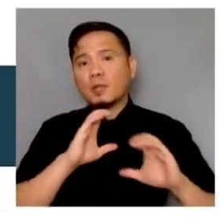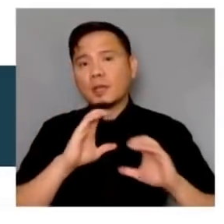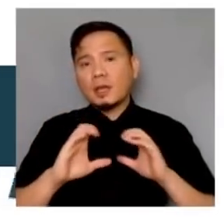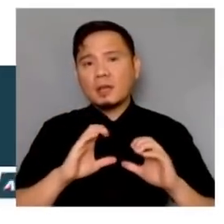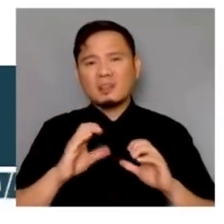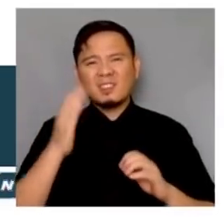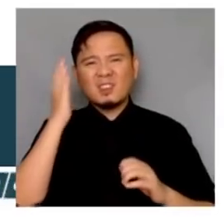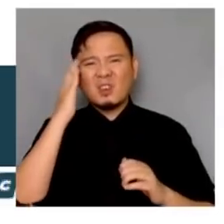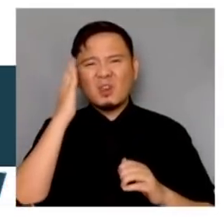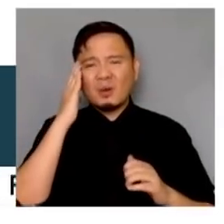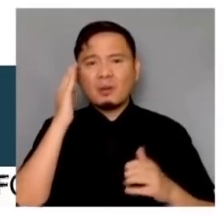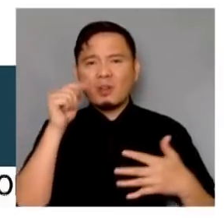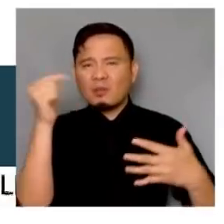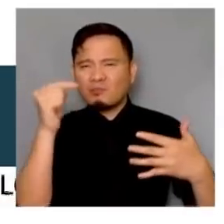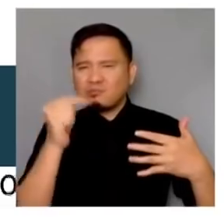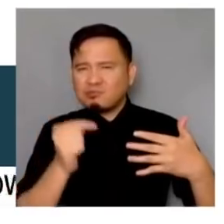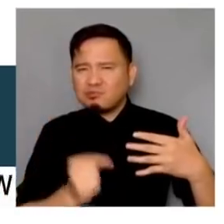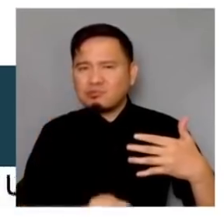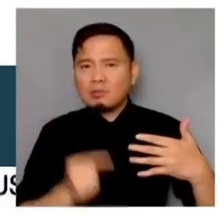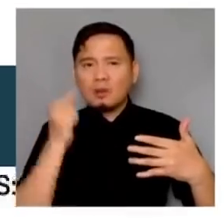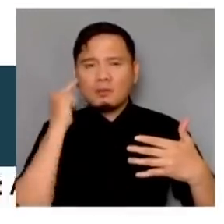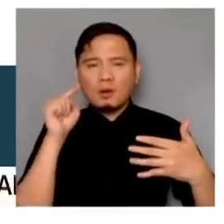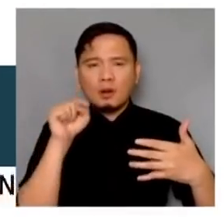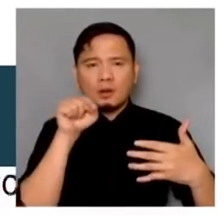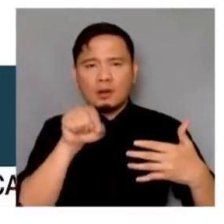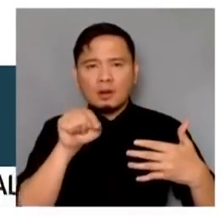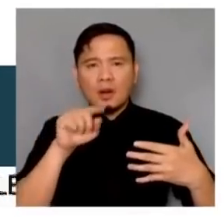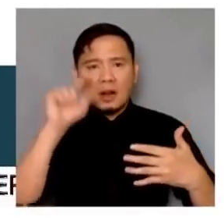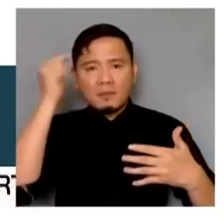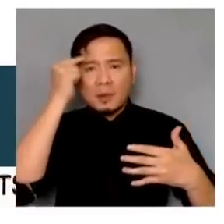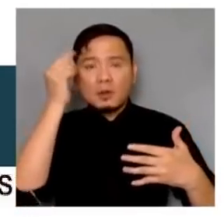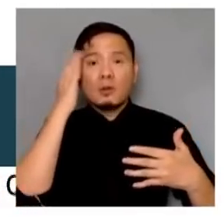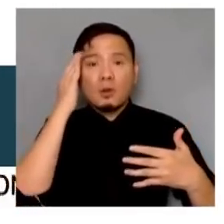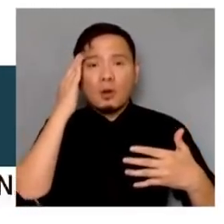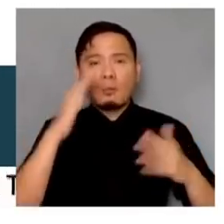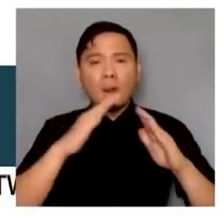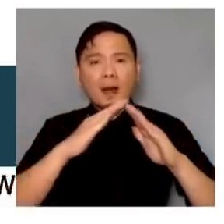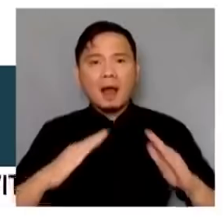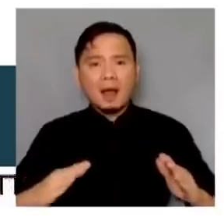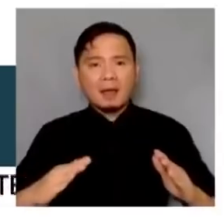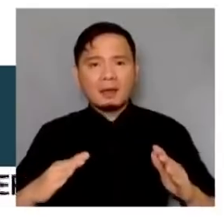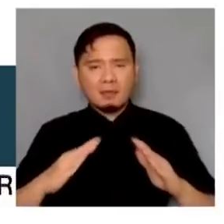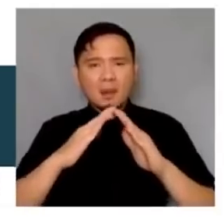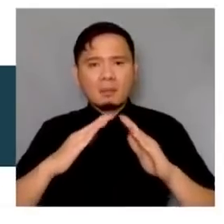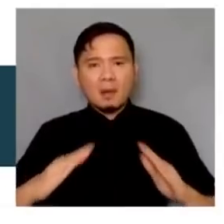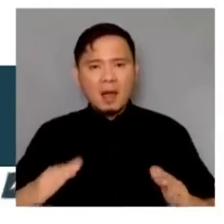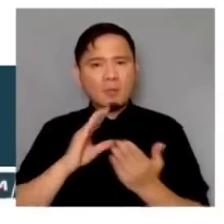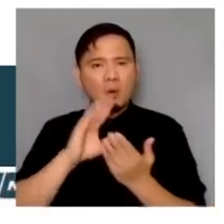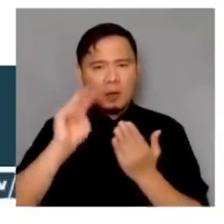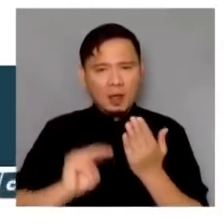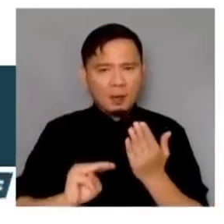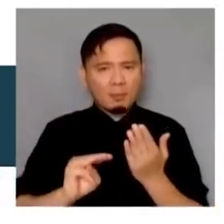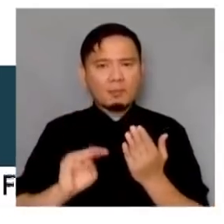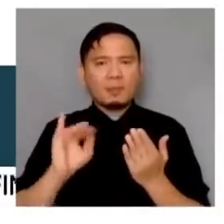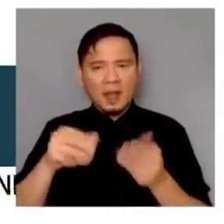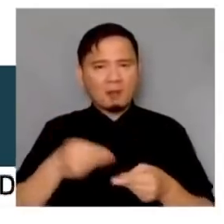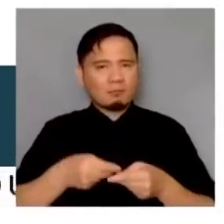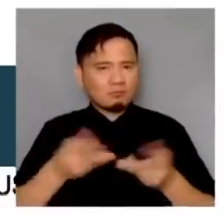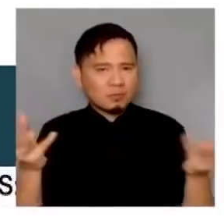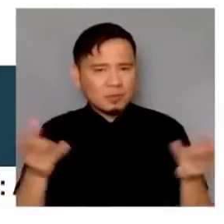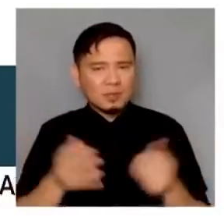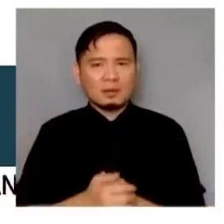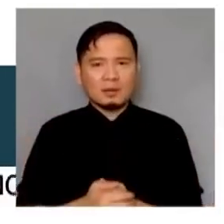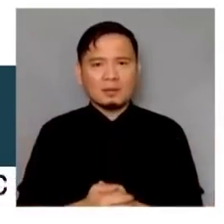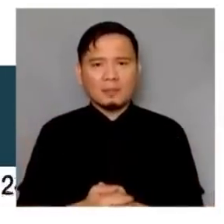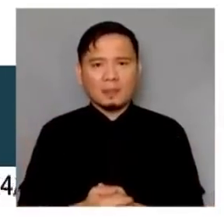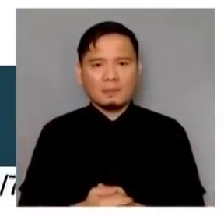his main pillar of the program of government, which is the Pabahay Plus. It's really the Pabahay Plus program. Basta ramdam